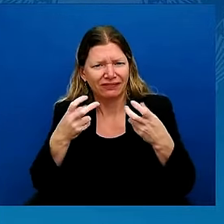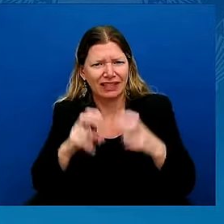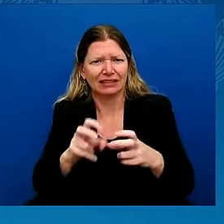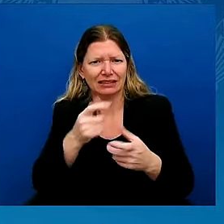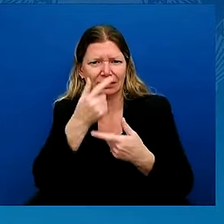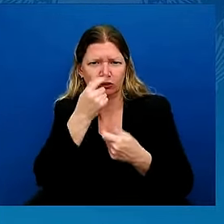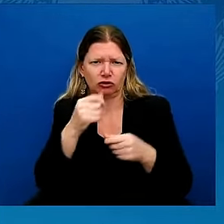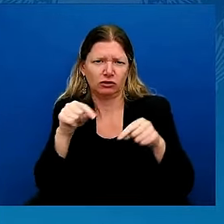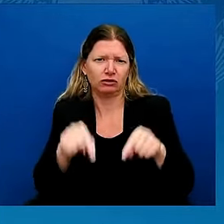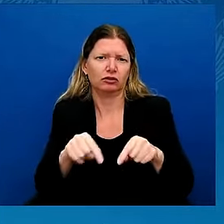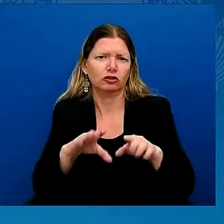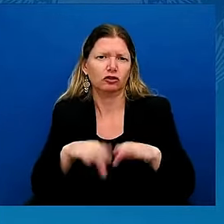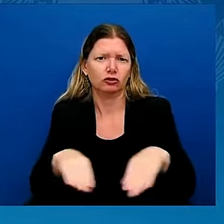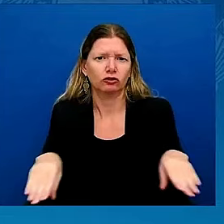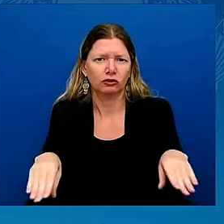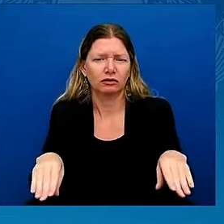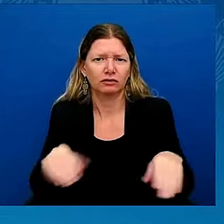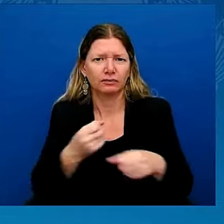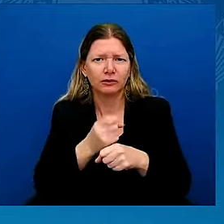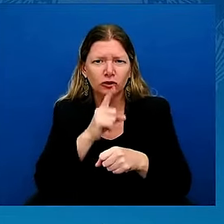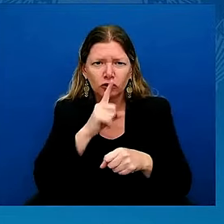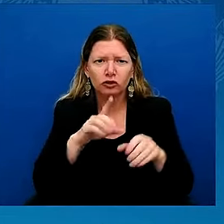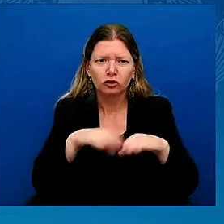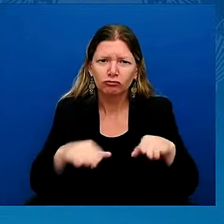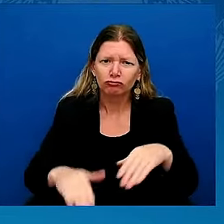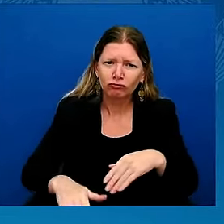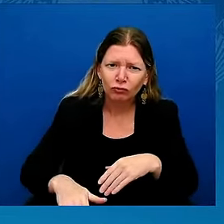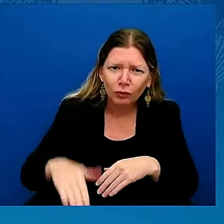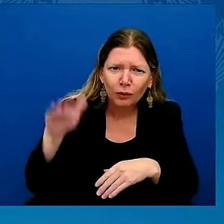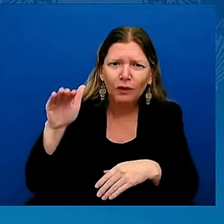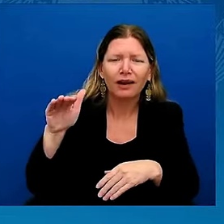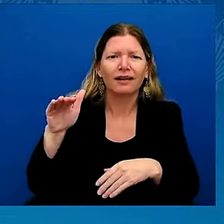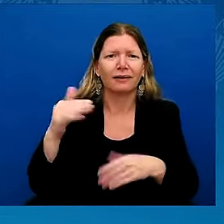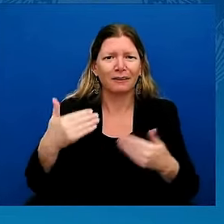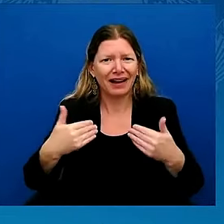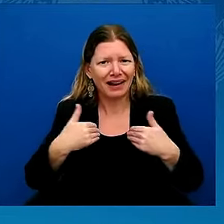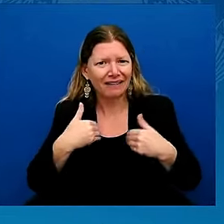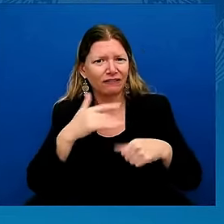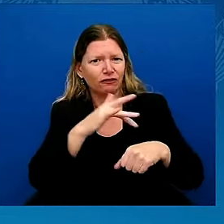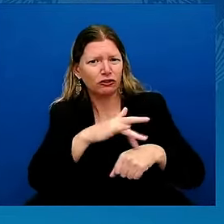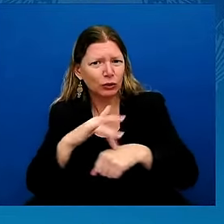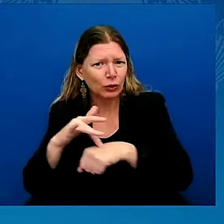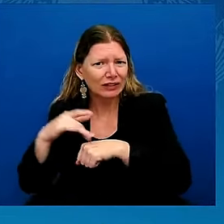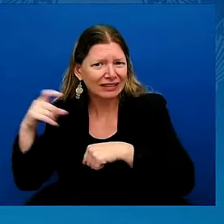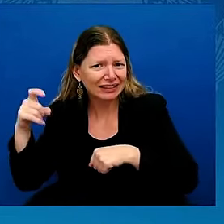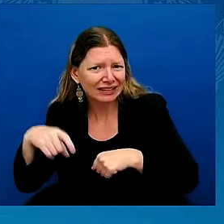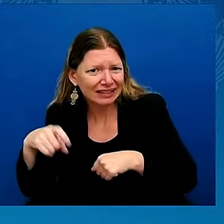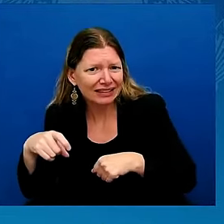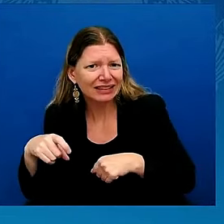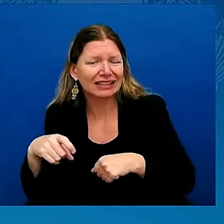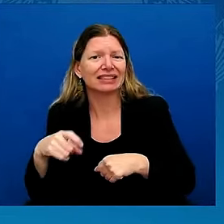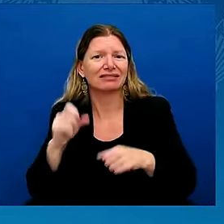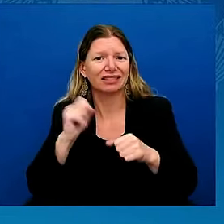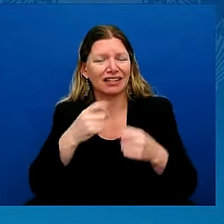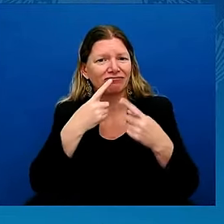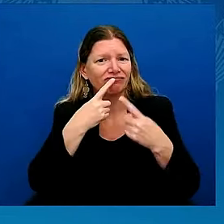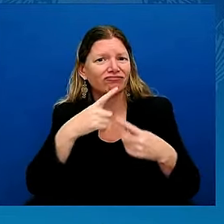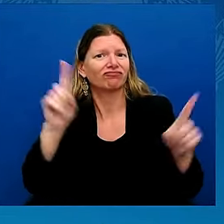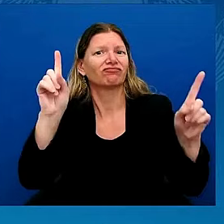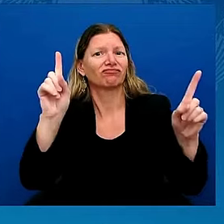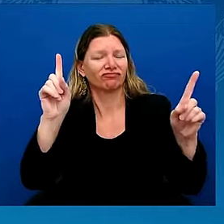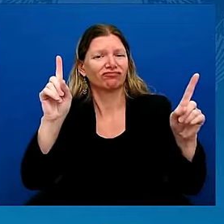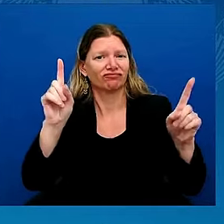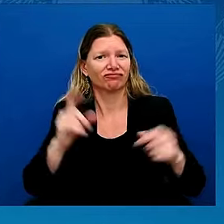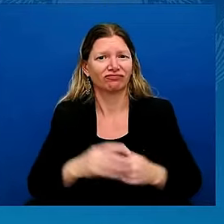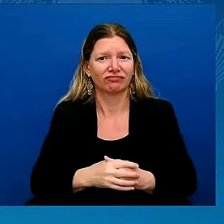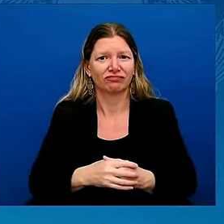can grow up with the resources that they need to achieve their God-given potential. So I know where